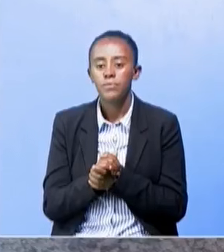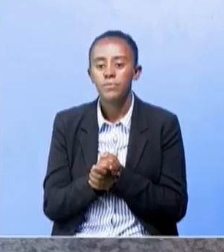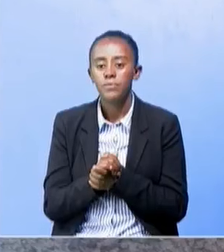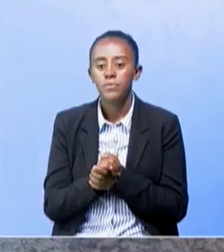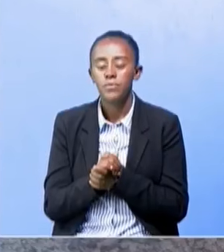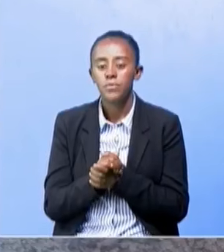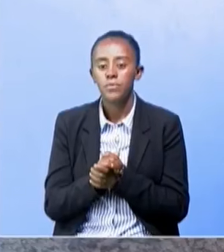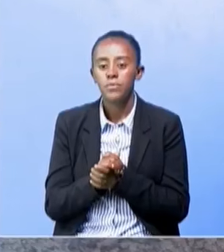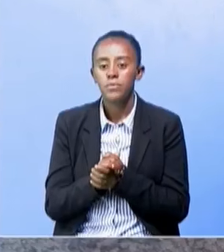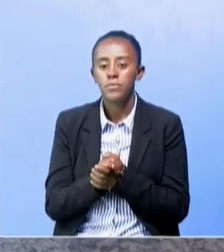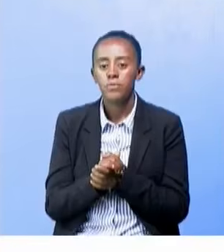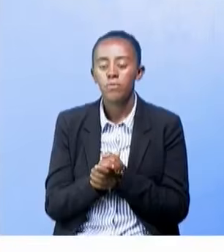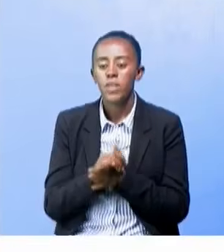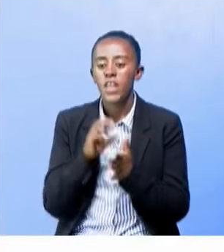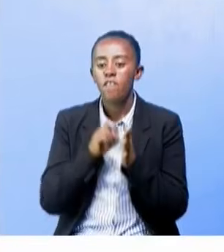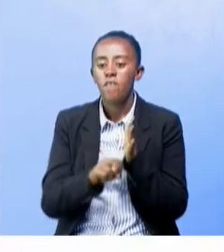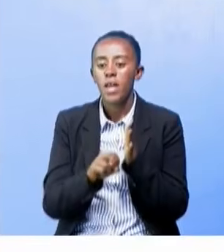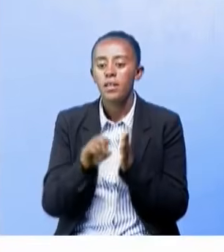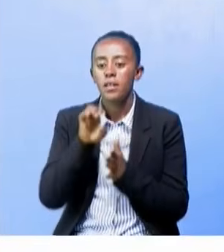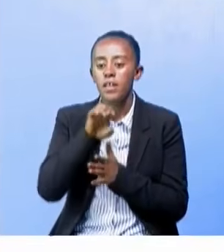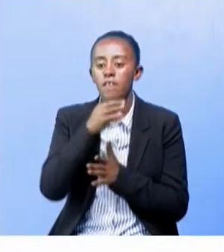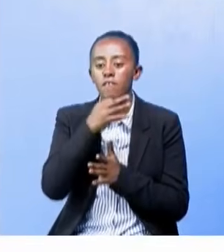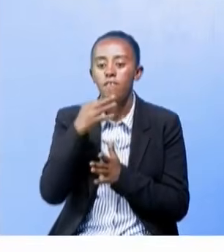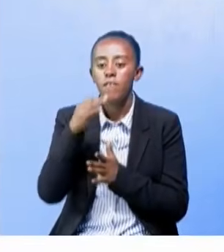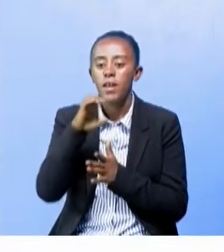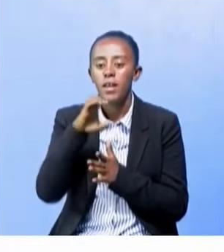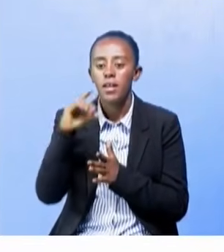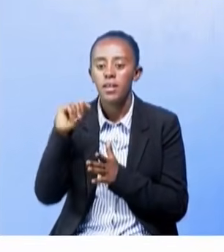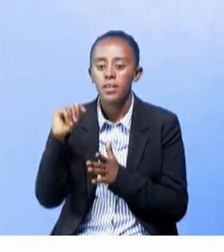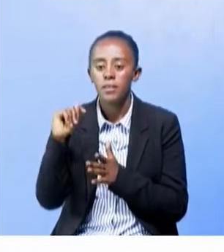What about effect?